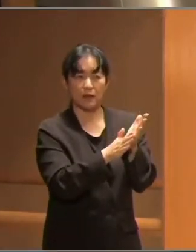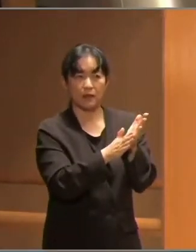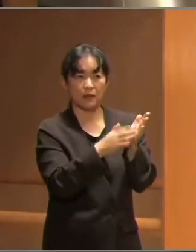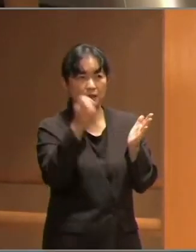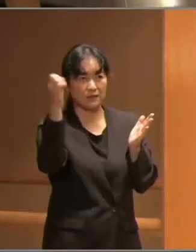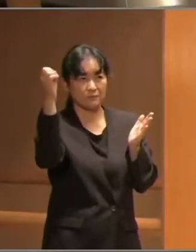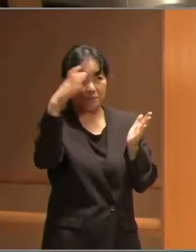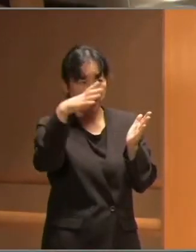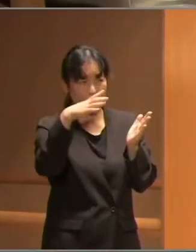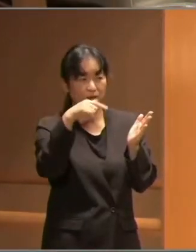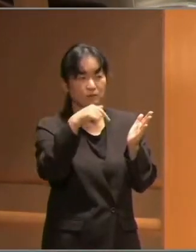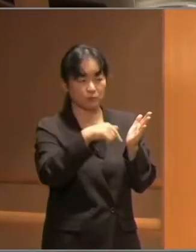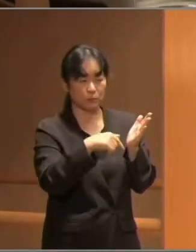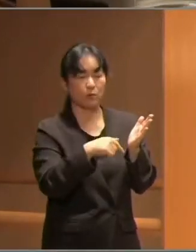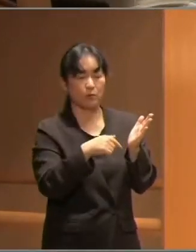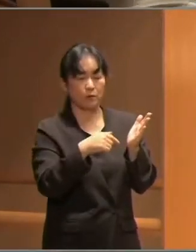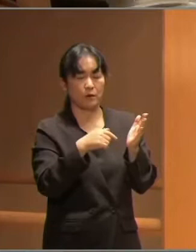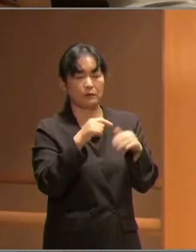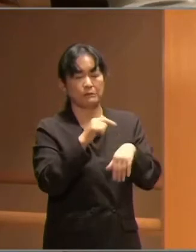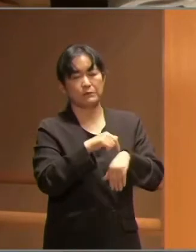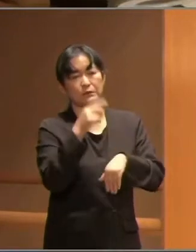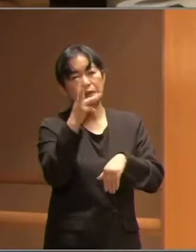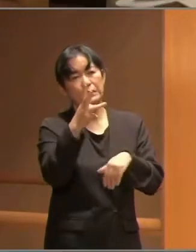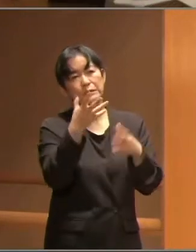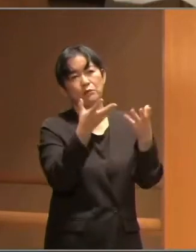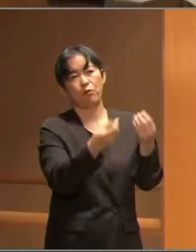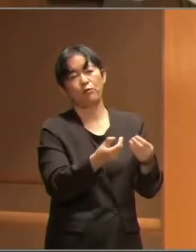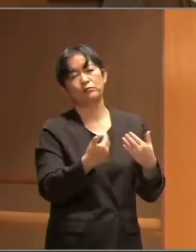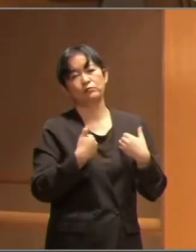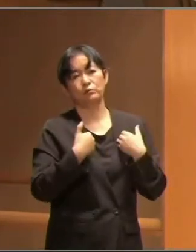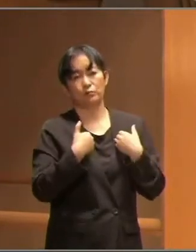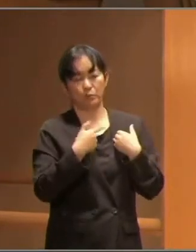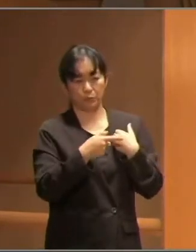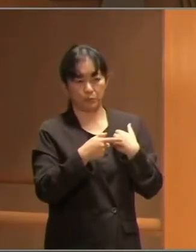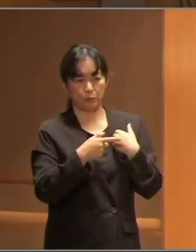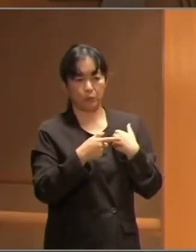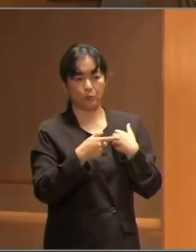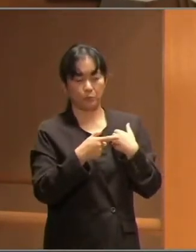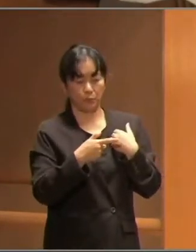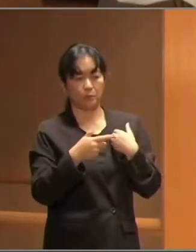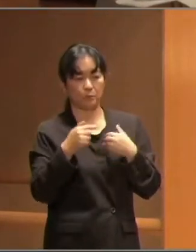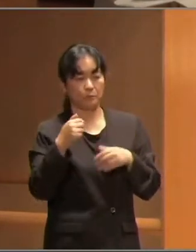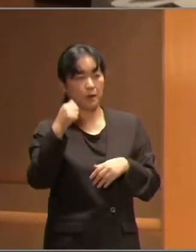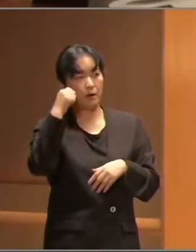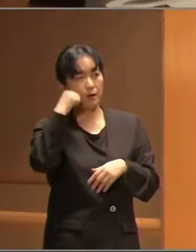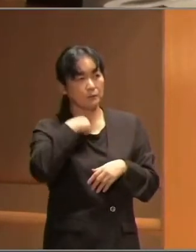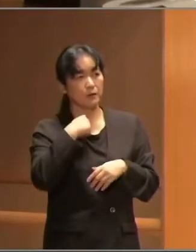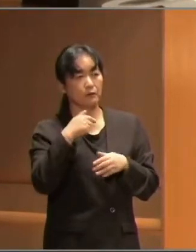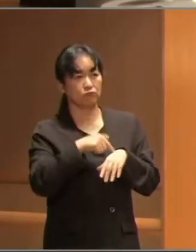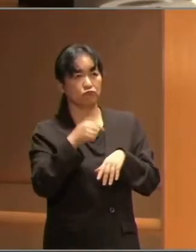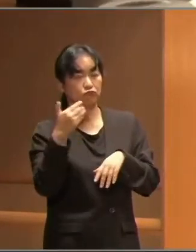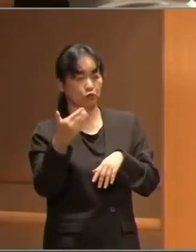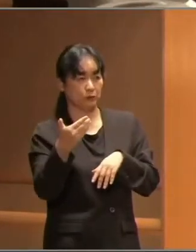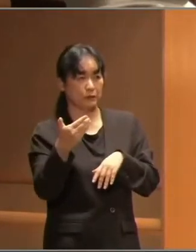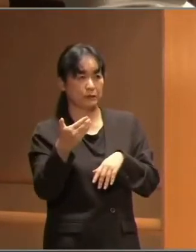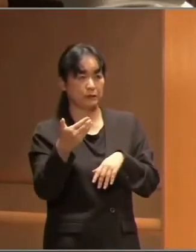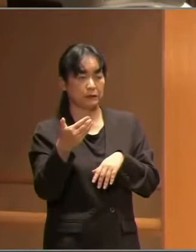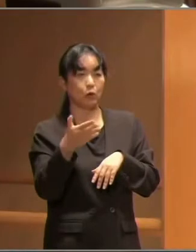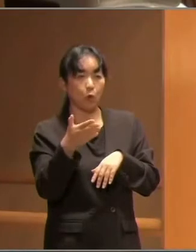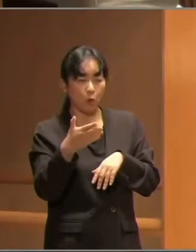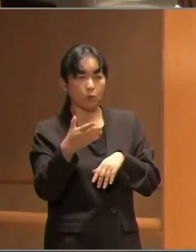on the board at 9 o'clock in the morning, and then we have to retrieve it at 3 o'clock. And